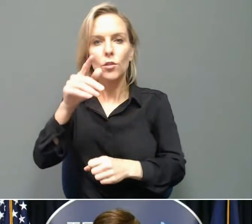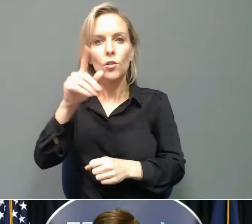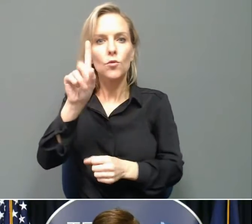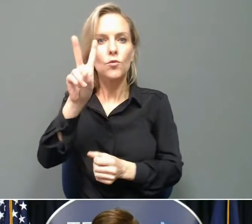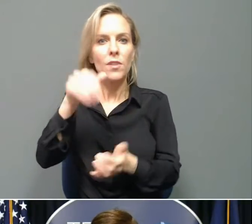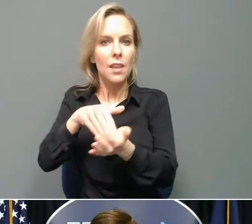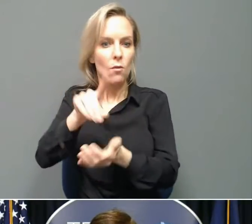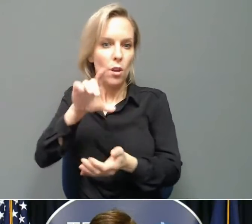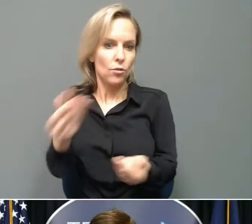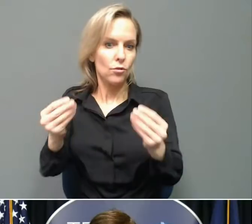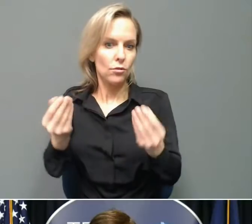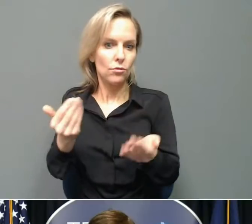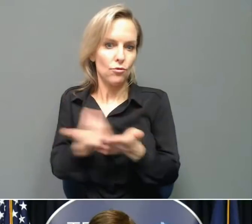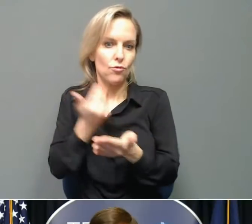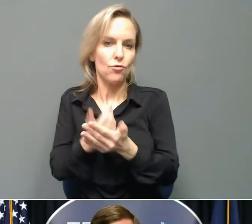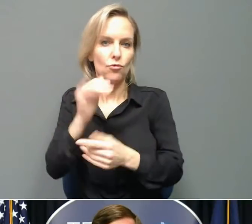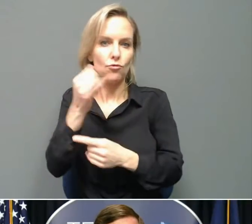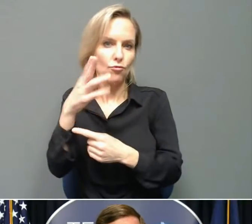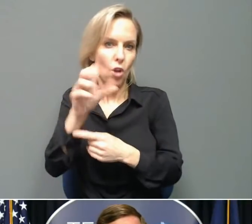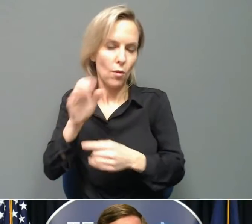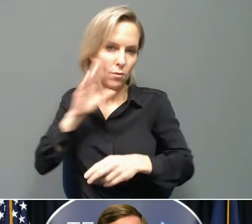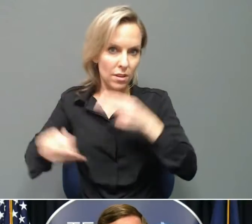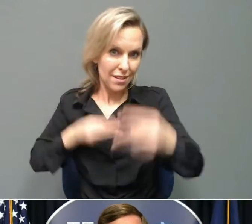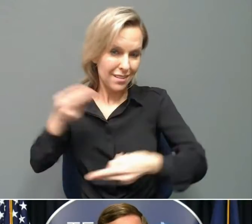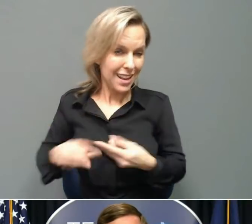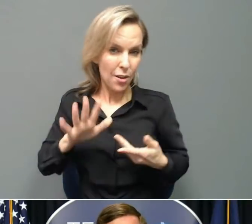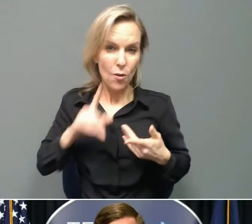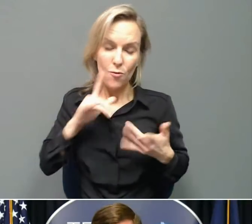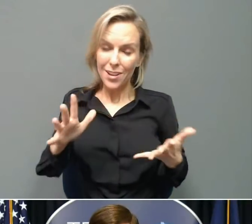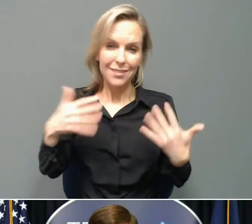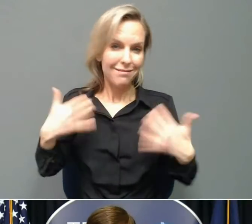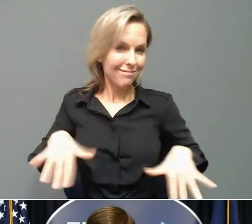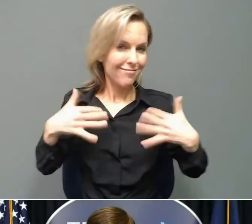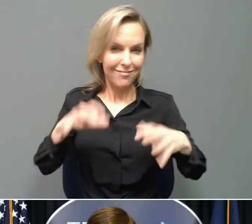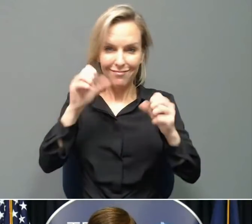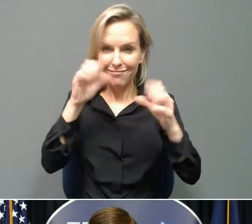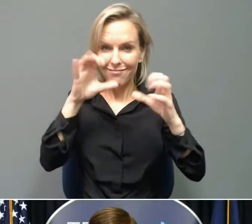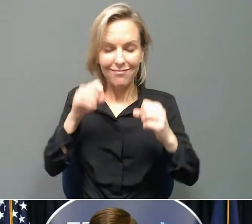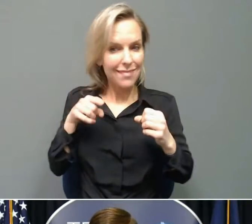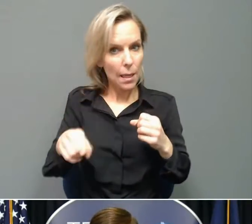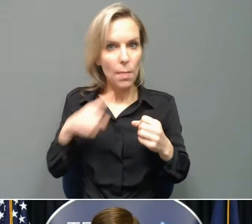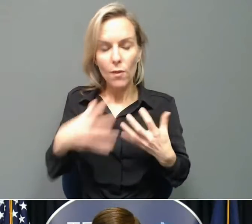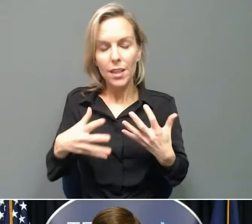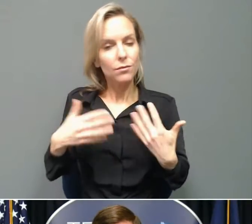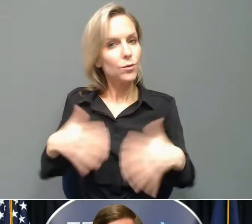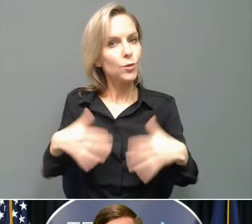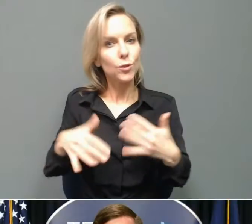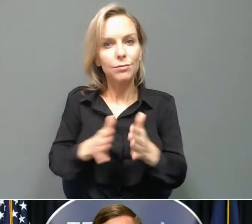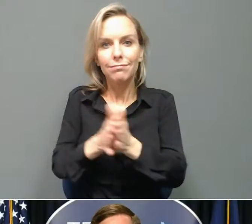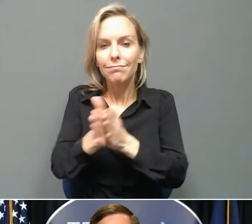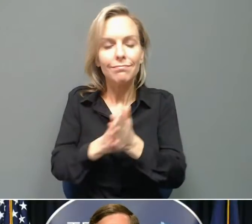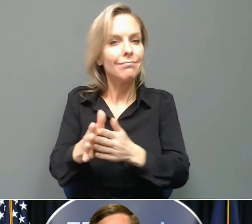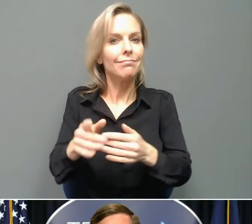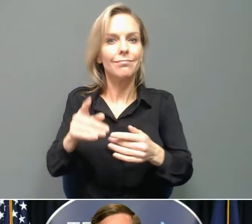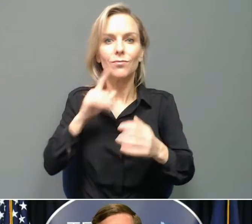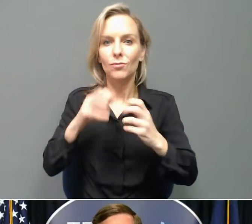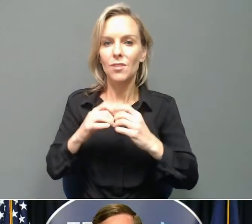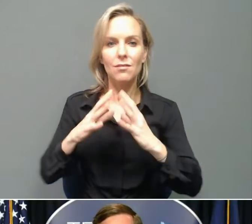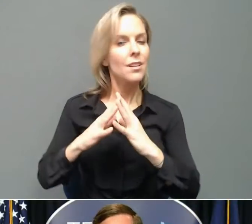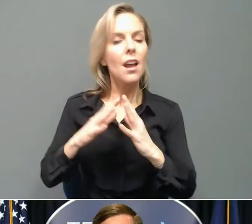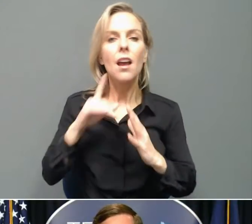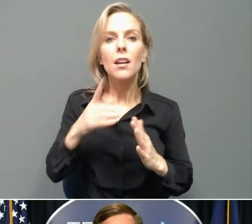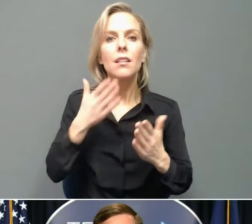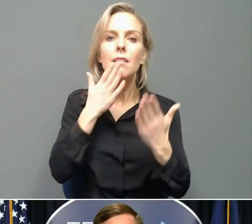sector has been remarkable, as has its resilience in the past months. Thank you for the continued faith